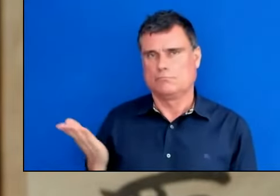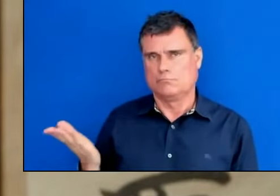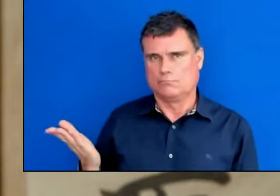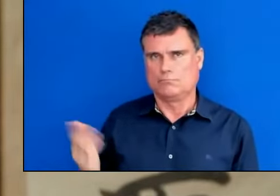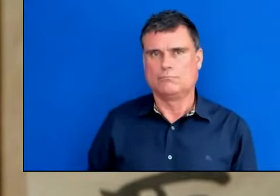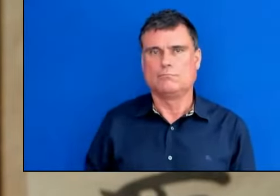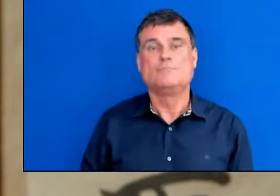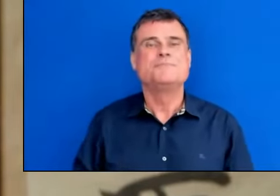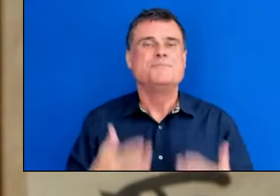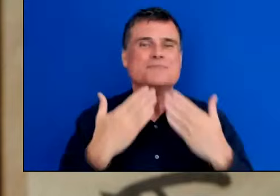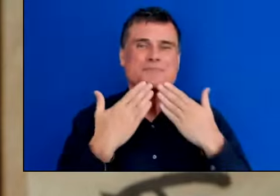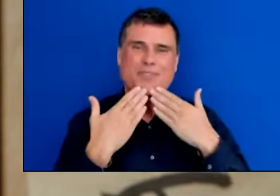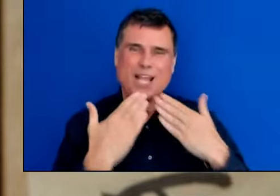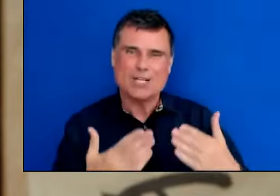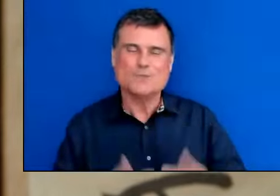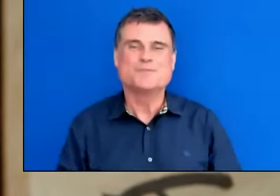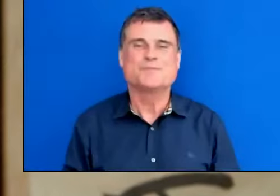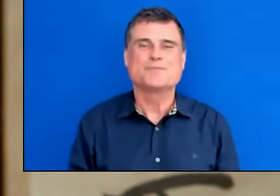Thank you.